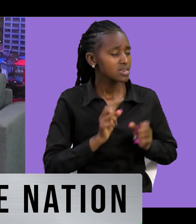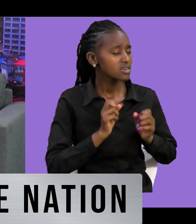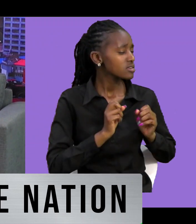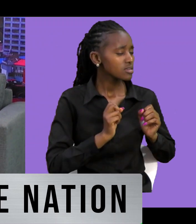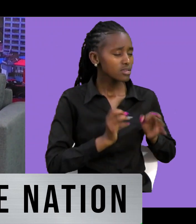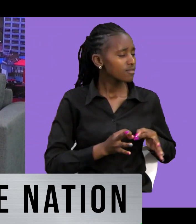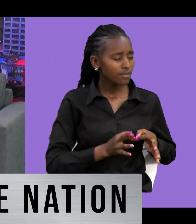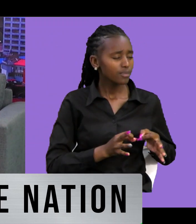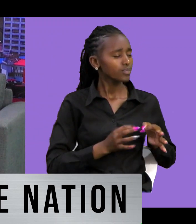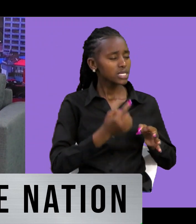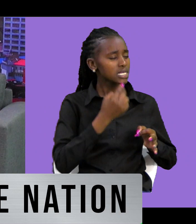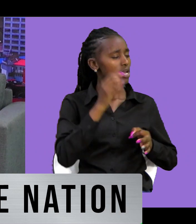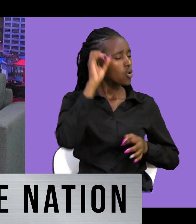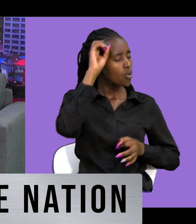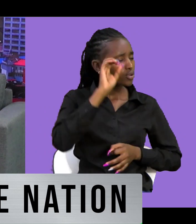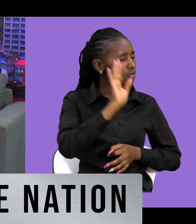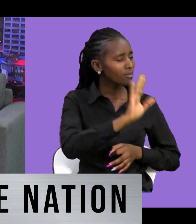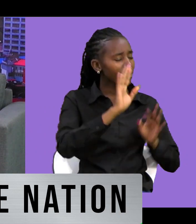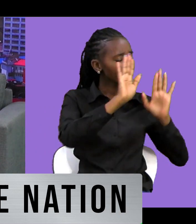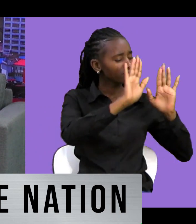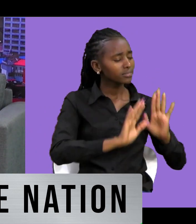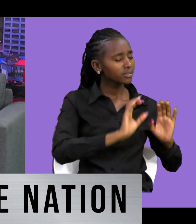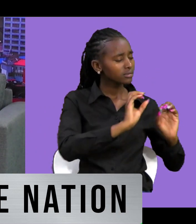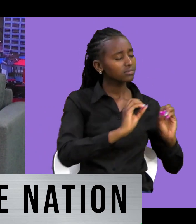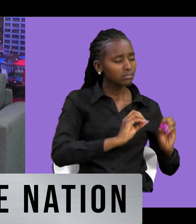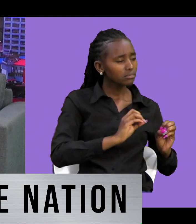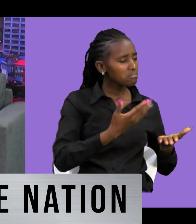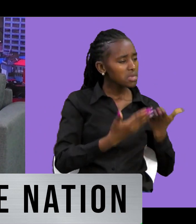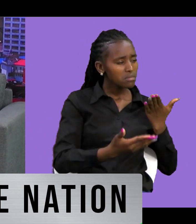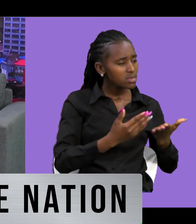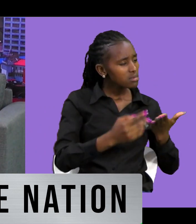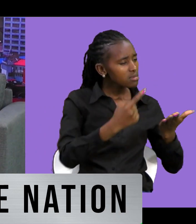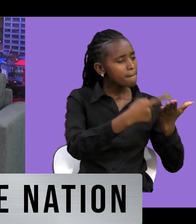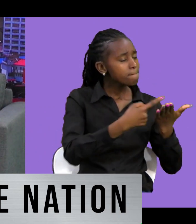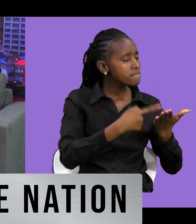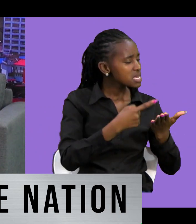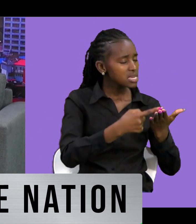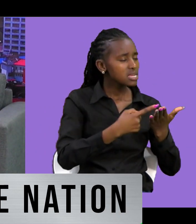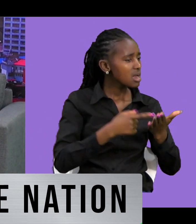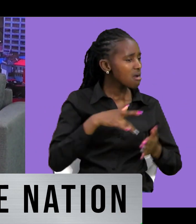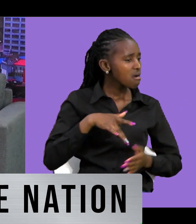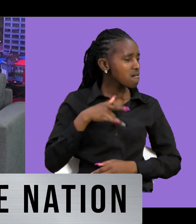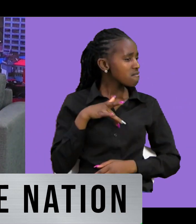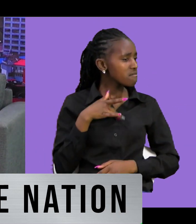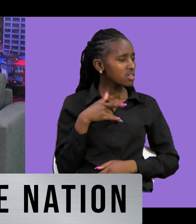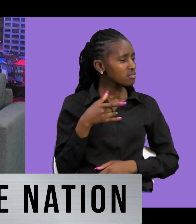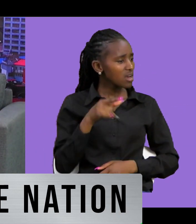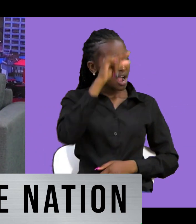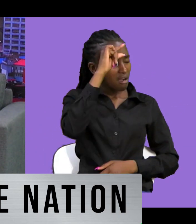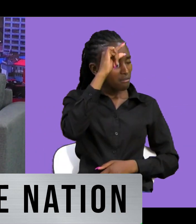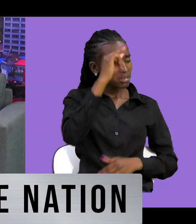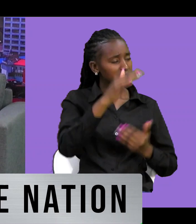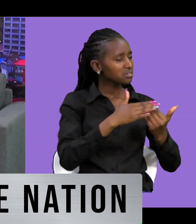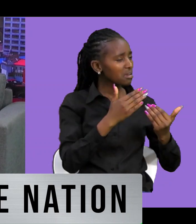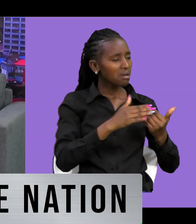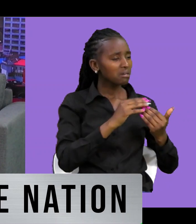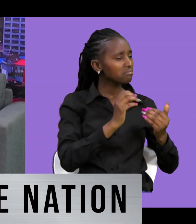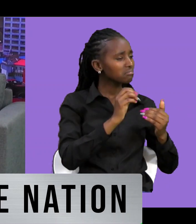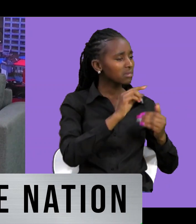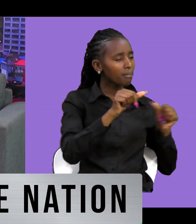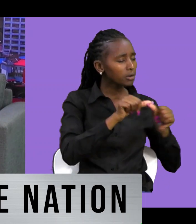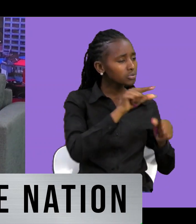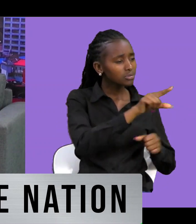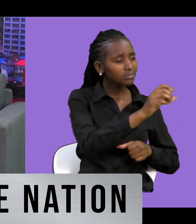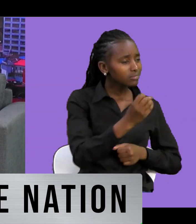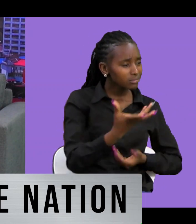opinion does not count, yes, do you mean to say unahisi the government haikujali?